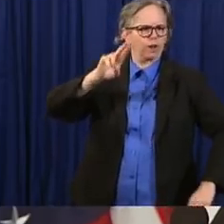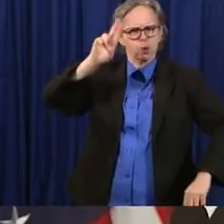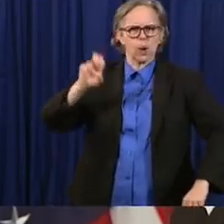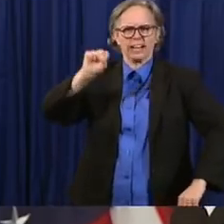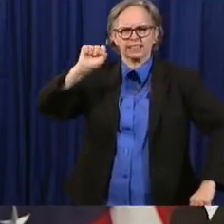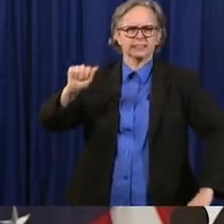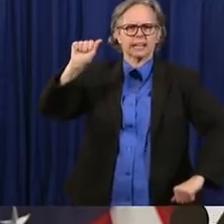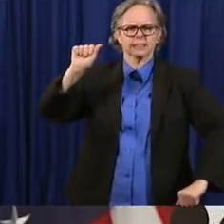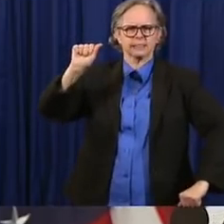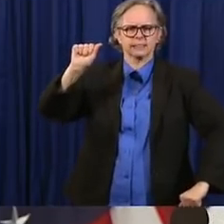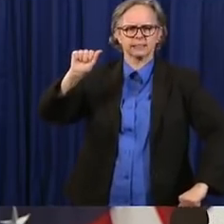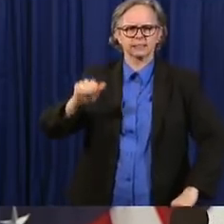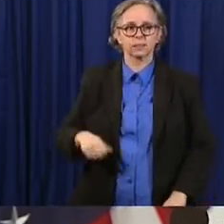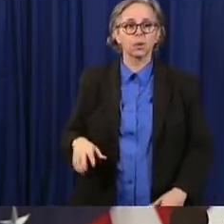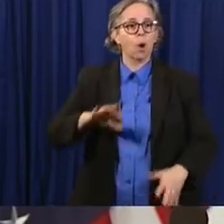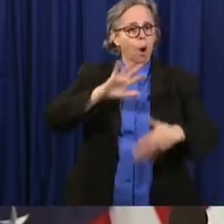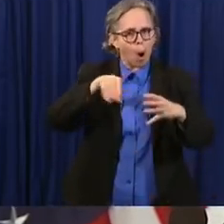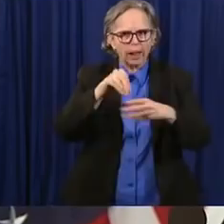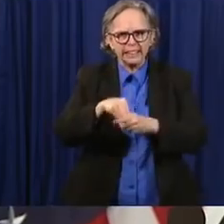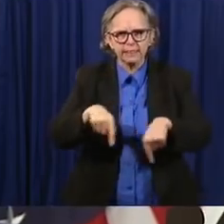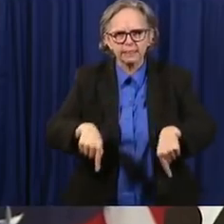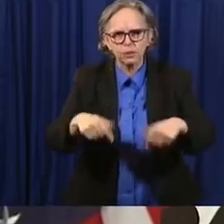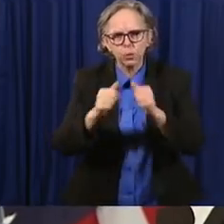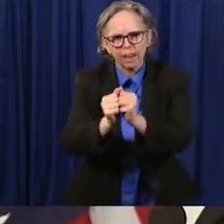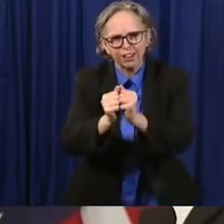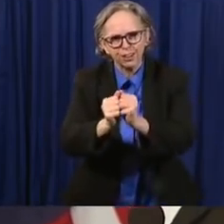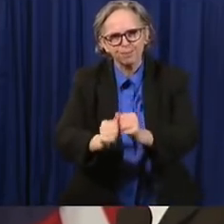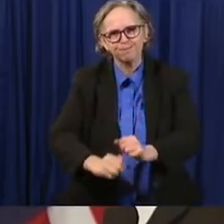all in this together.